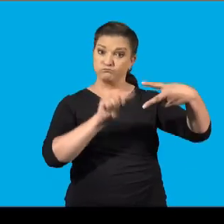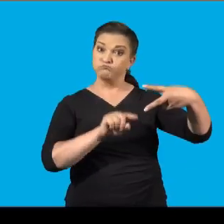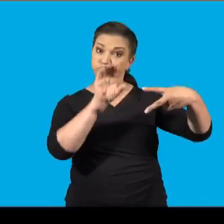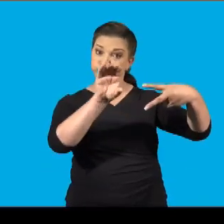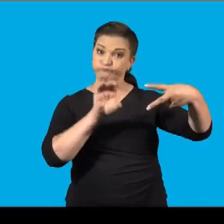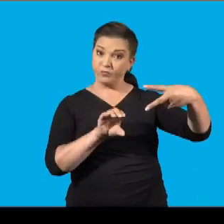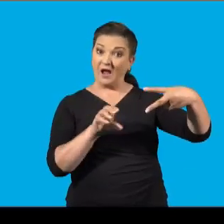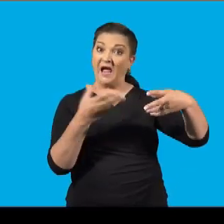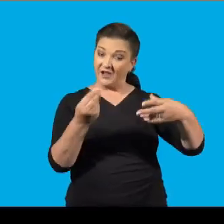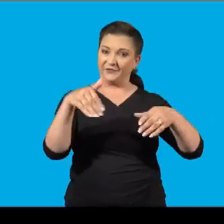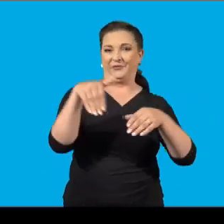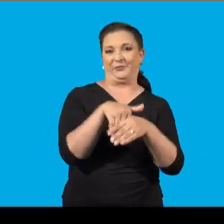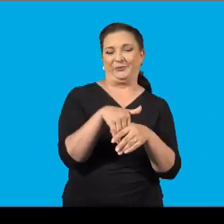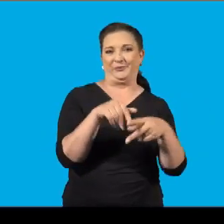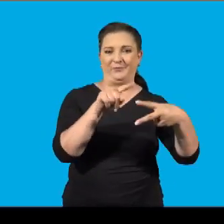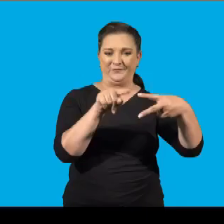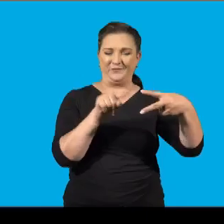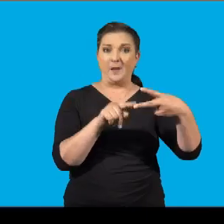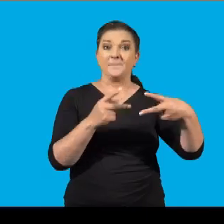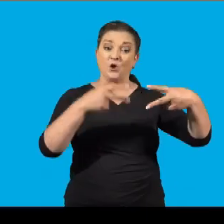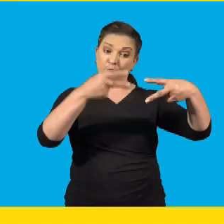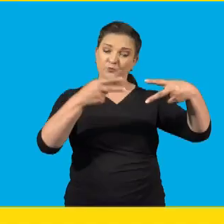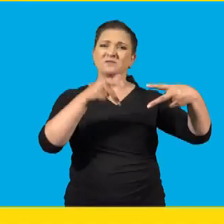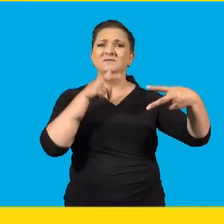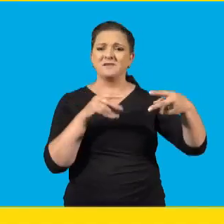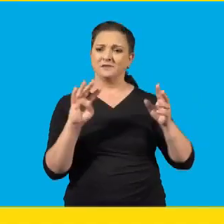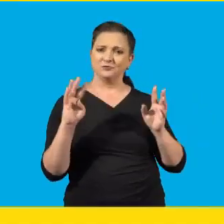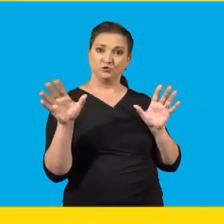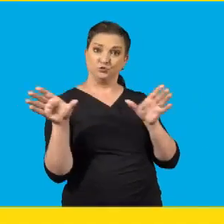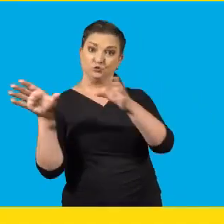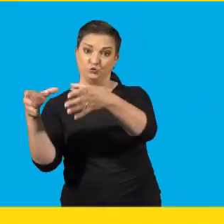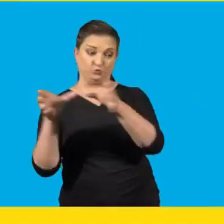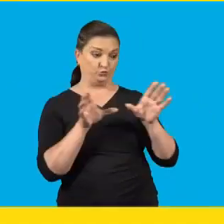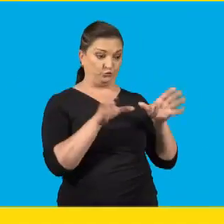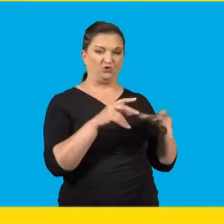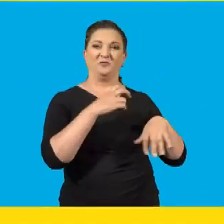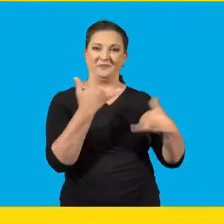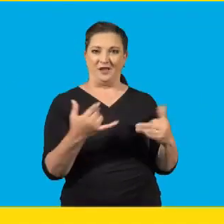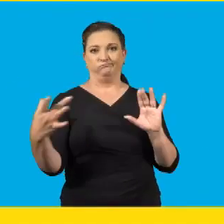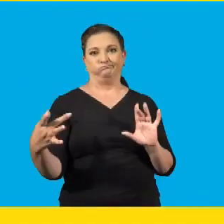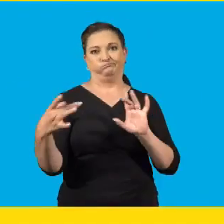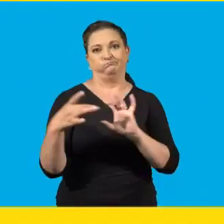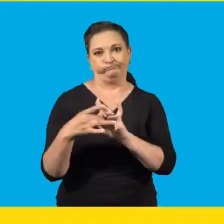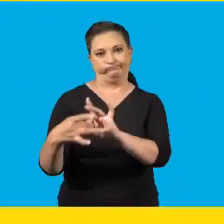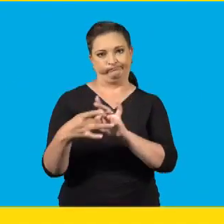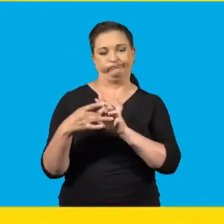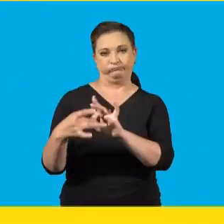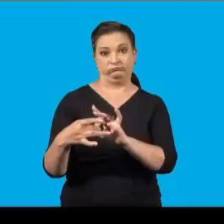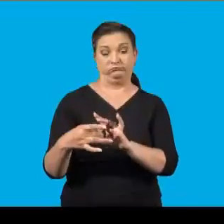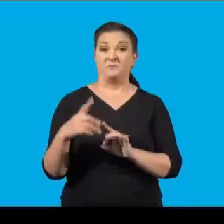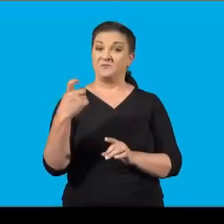responses also speak to the coming together of these people. And this one specifically